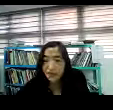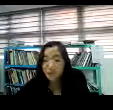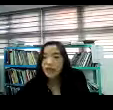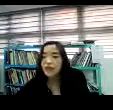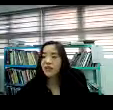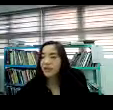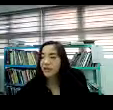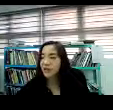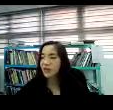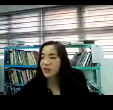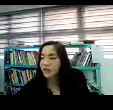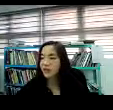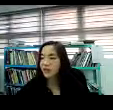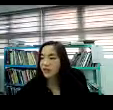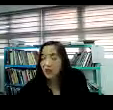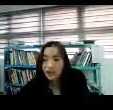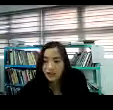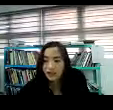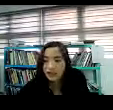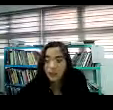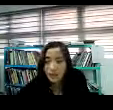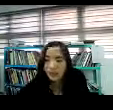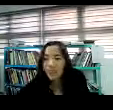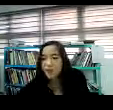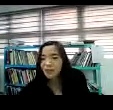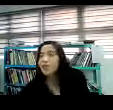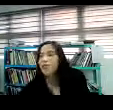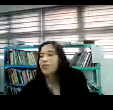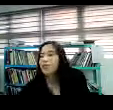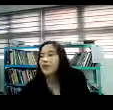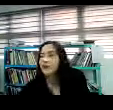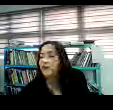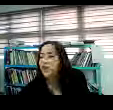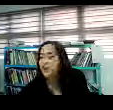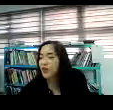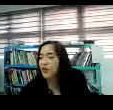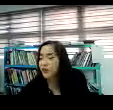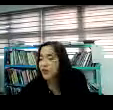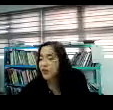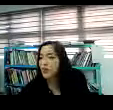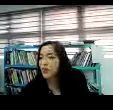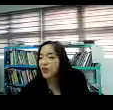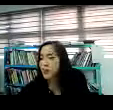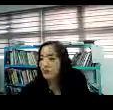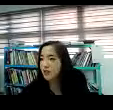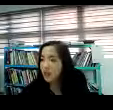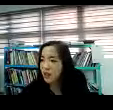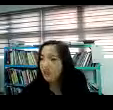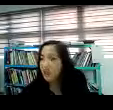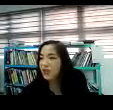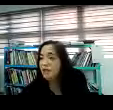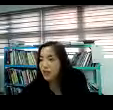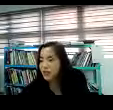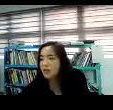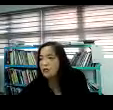biographies ng ating mga scientists and experts. Ano po? So we have this one, yung sinabi po ni Ma'am Linder kanina